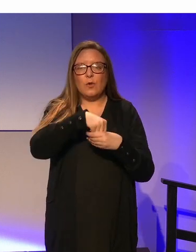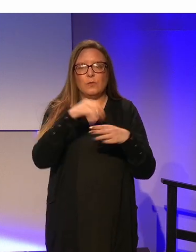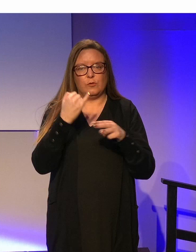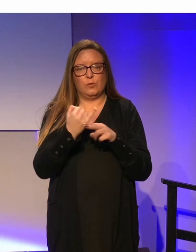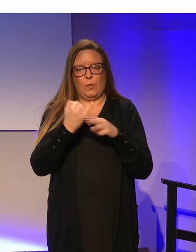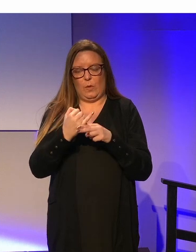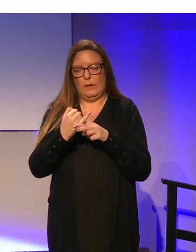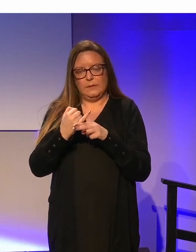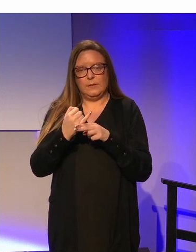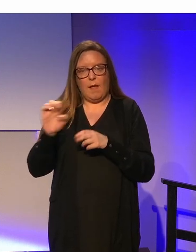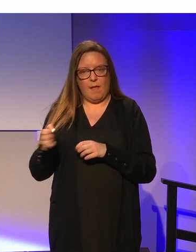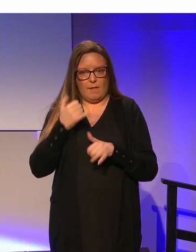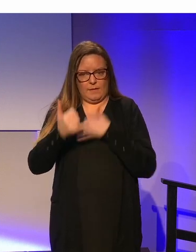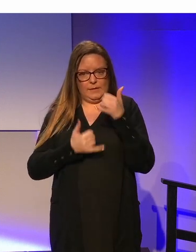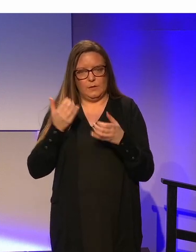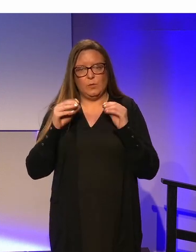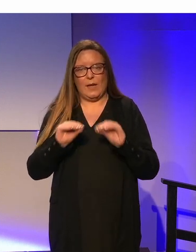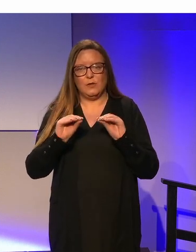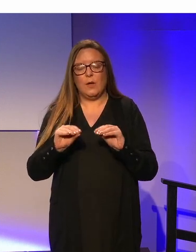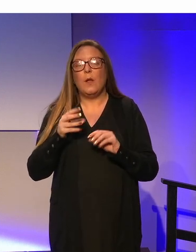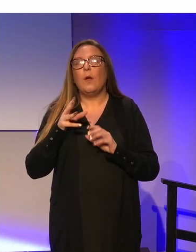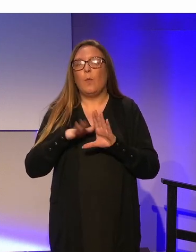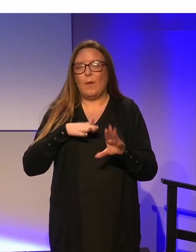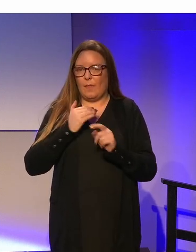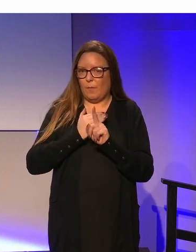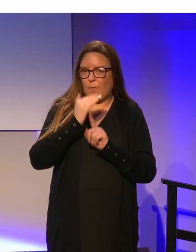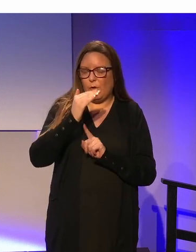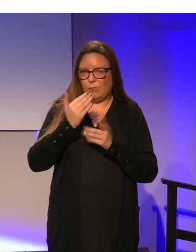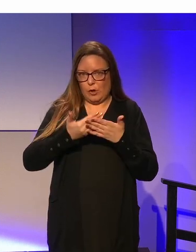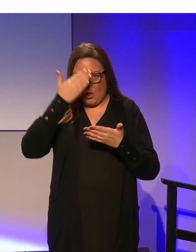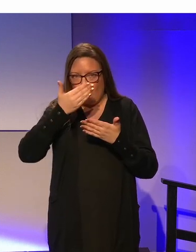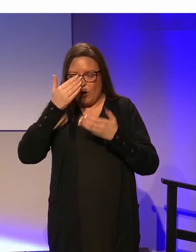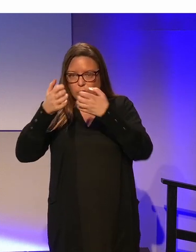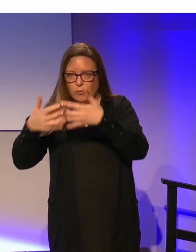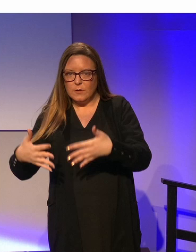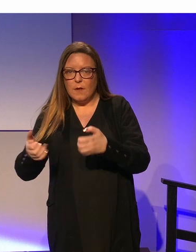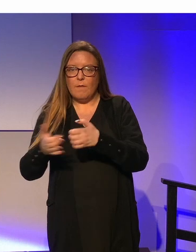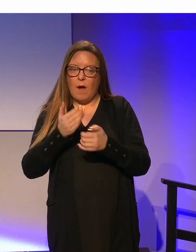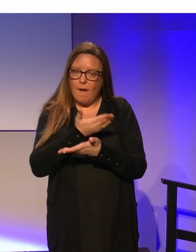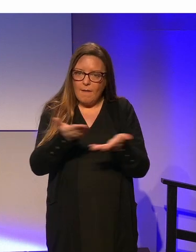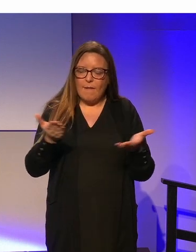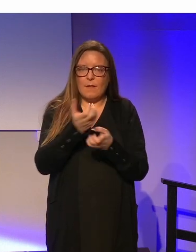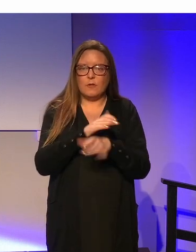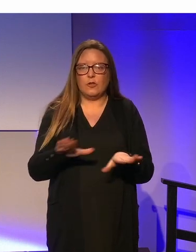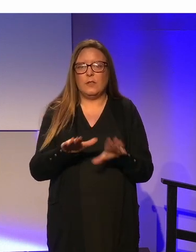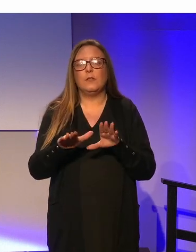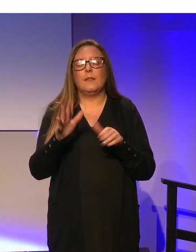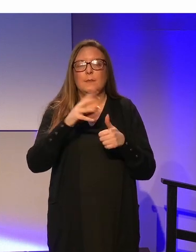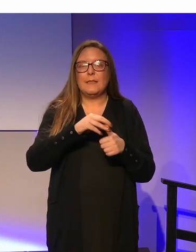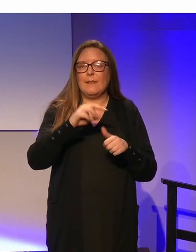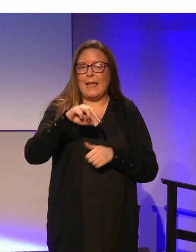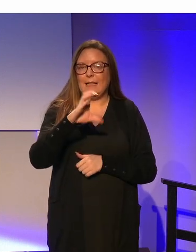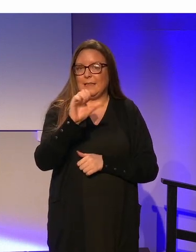years education system with improved learning outcomes for all children, and in particular for children with SEN.